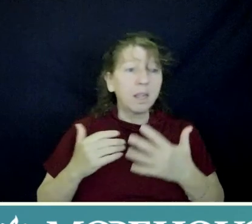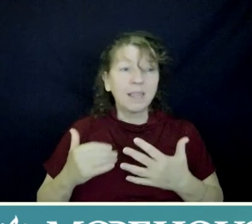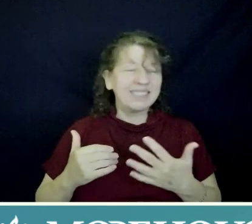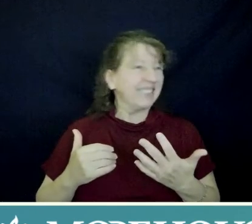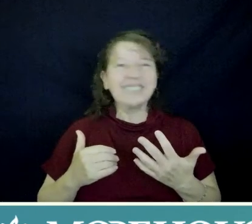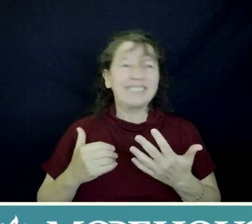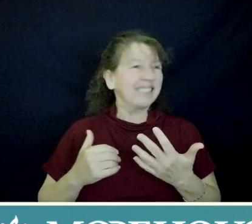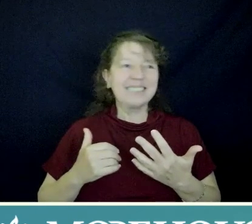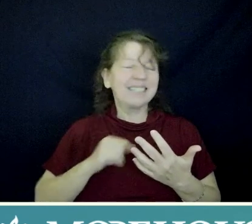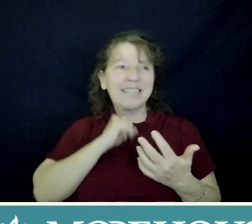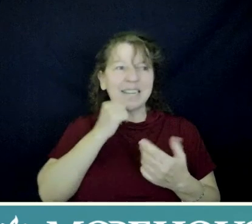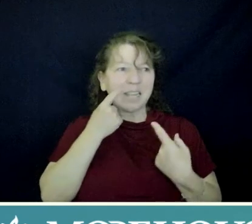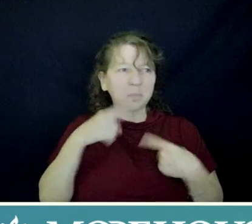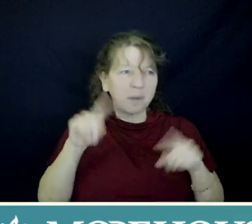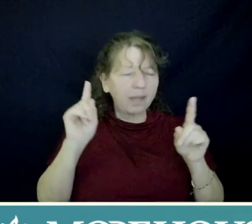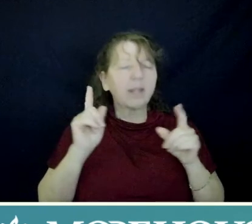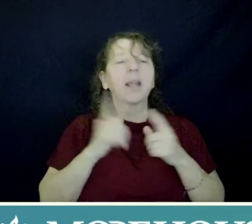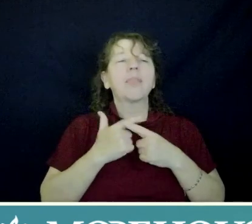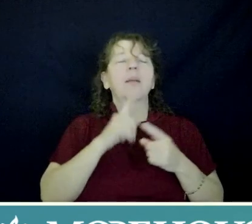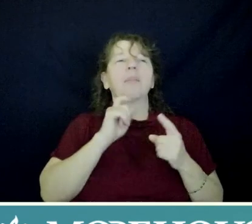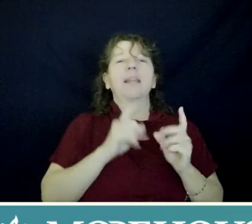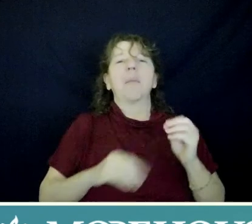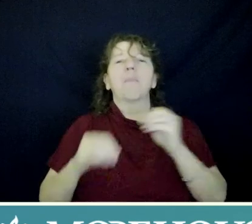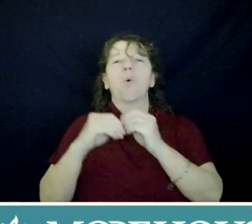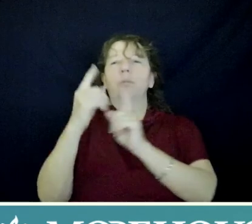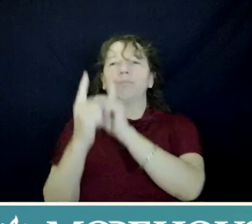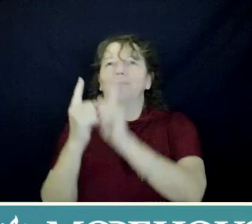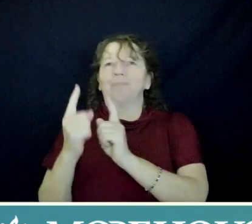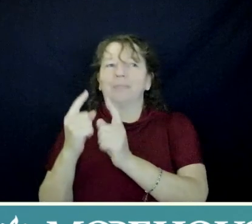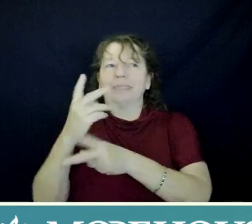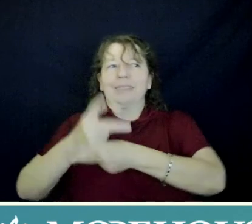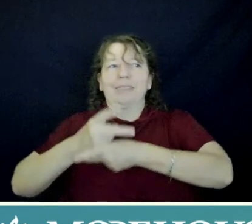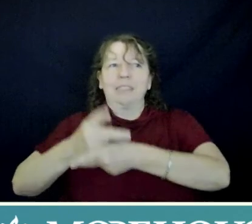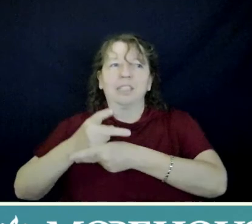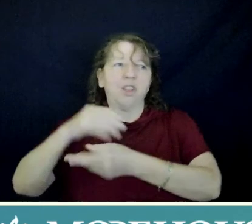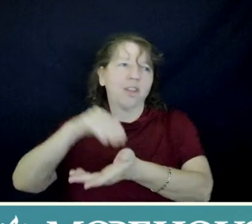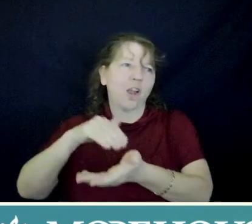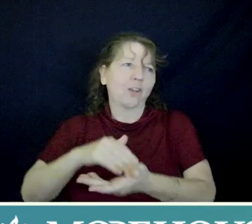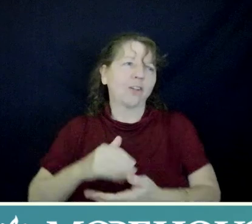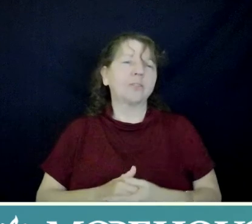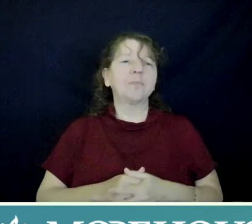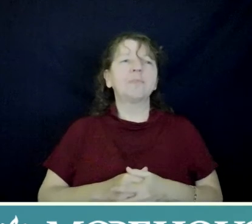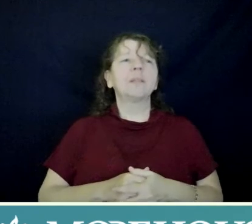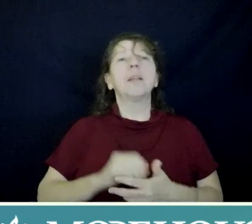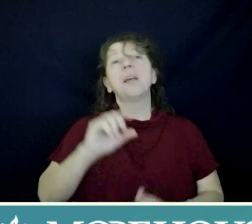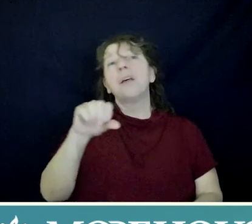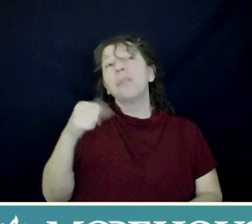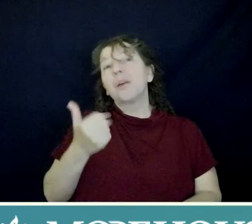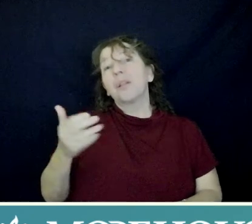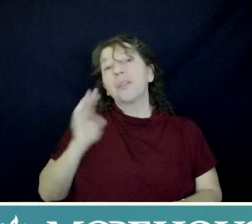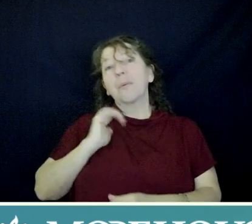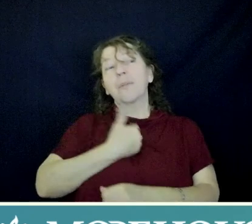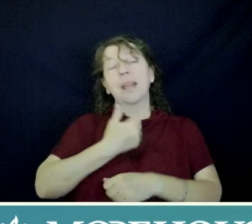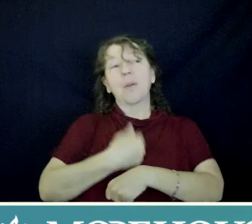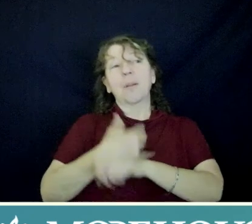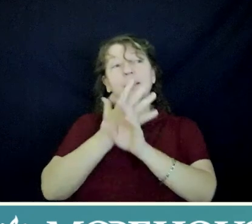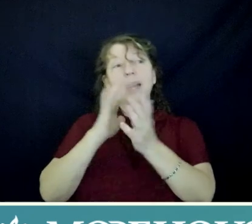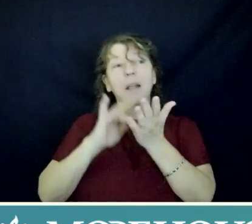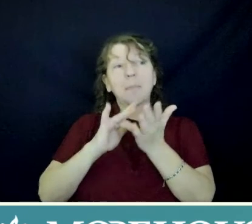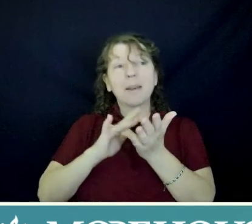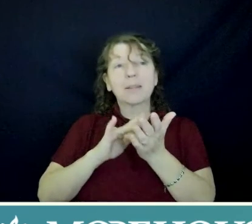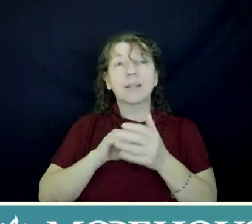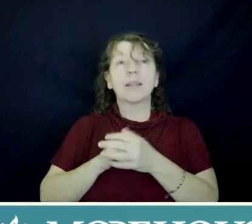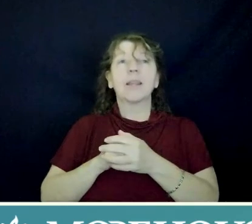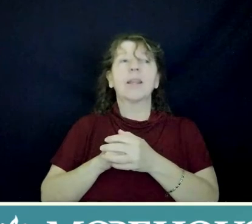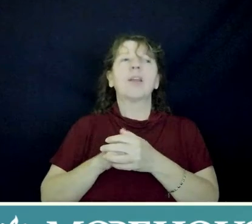from internal doctors. The other major benefit that we have achieved with our telemedicine program has been reducing the